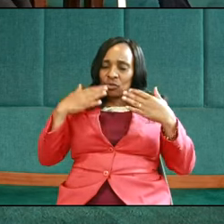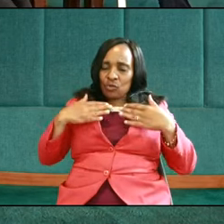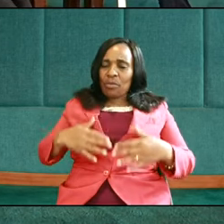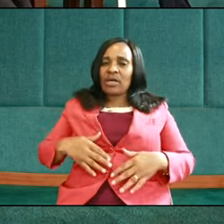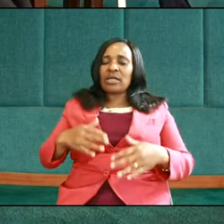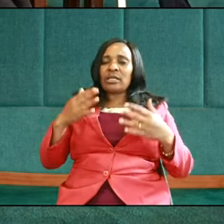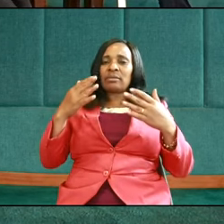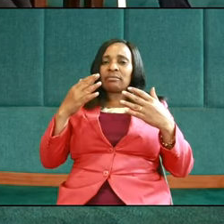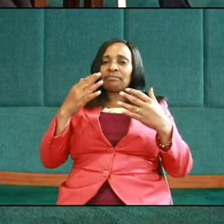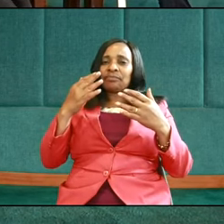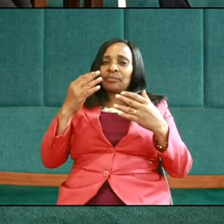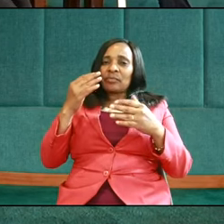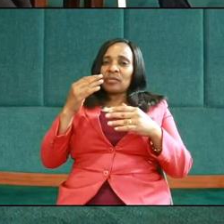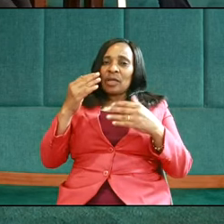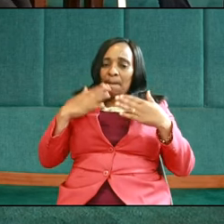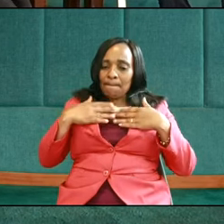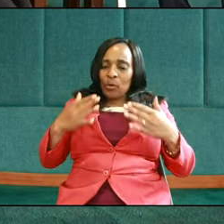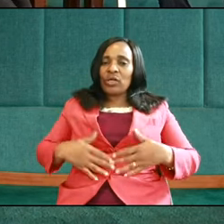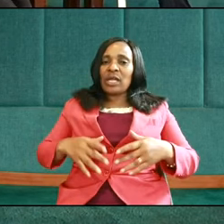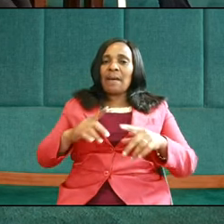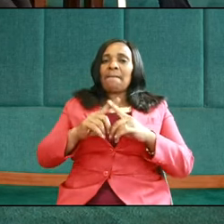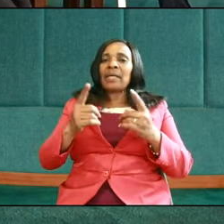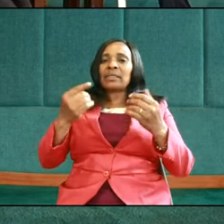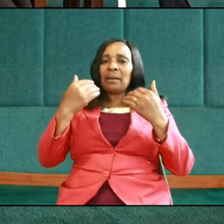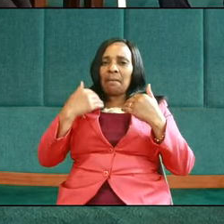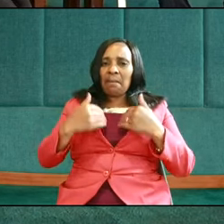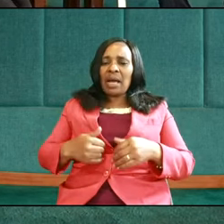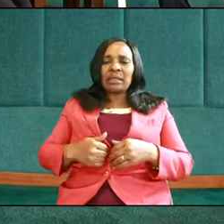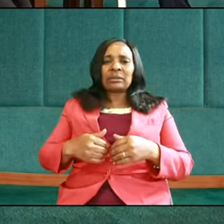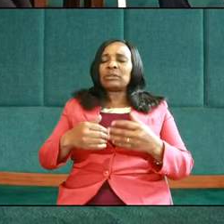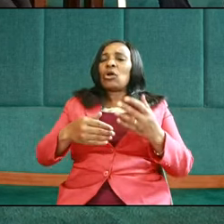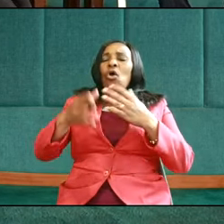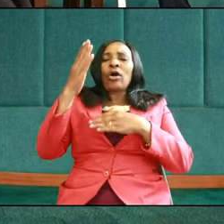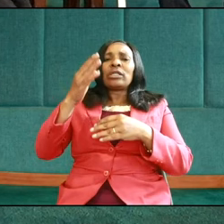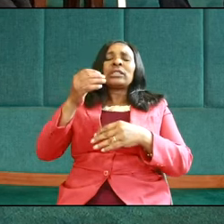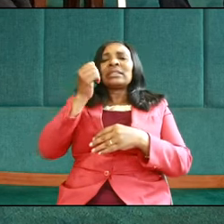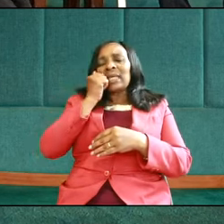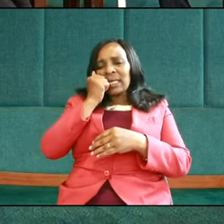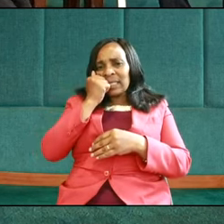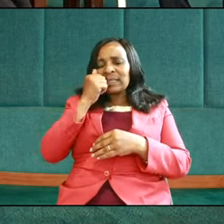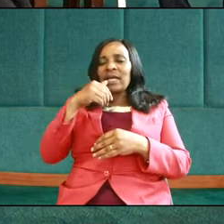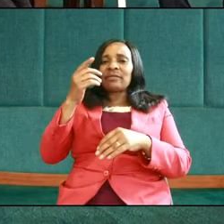but God's heart is definitely saddened every time we sin.